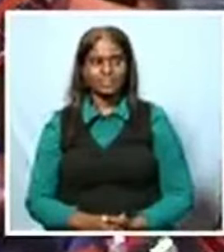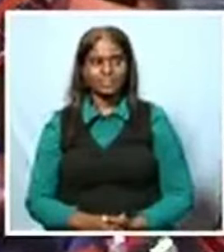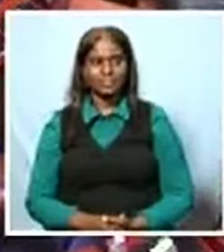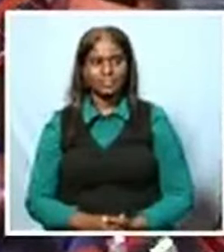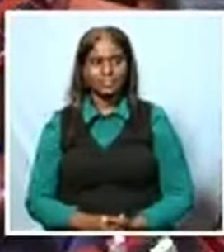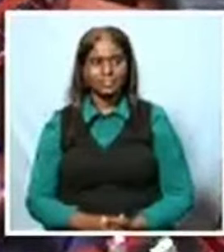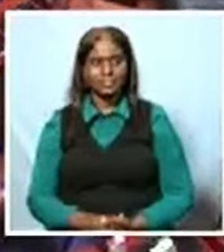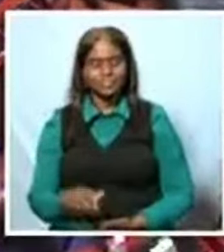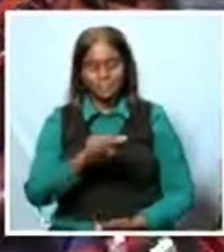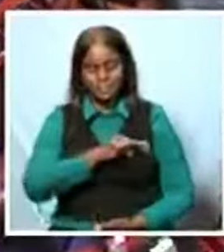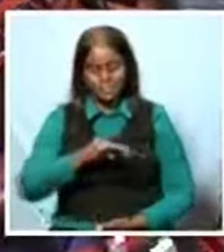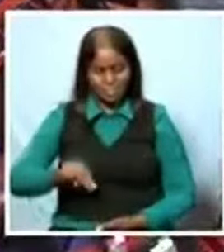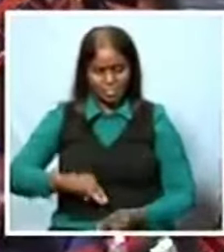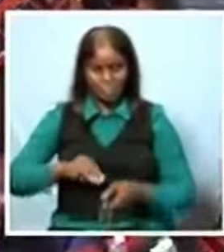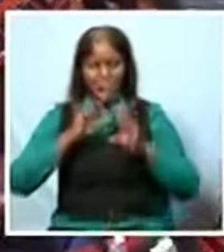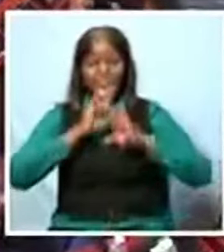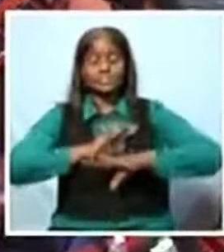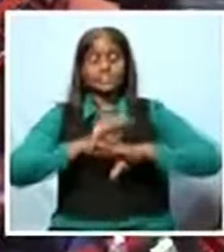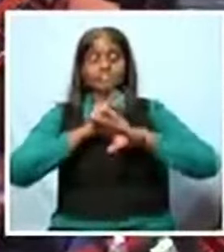Order, honorable members.